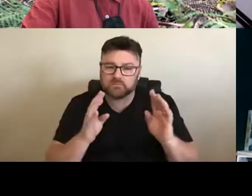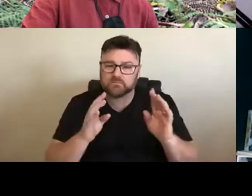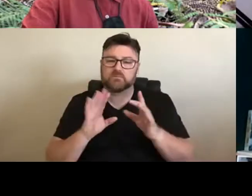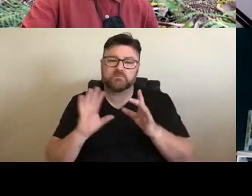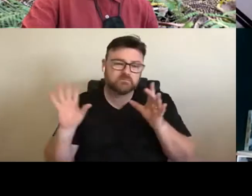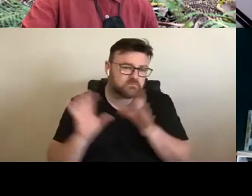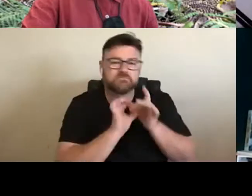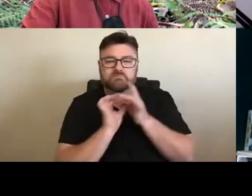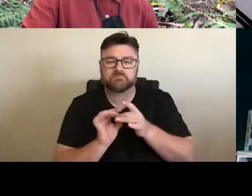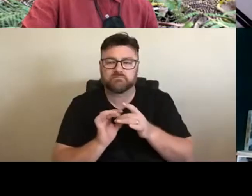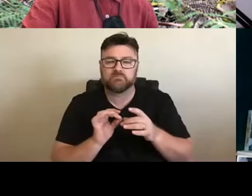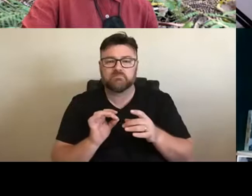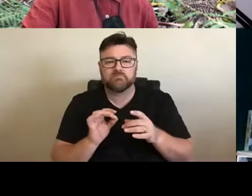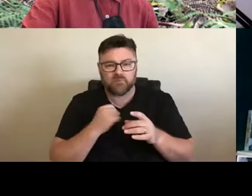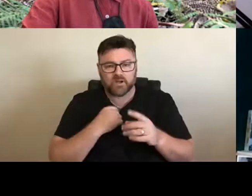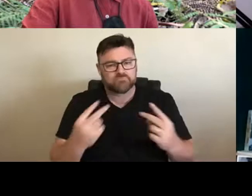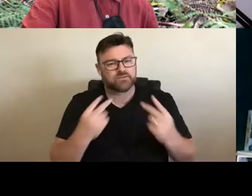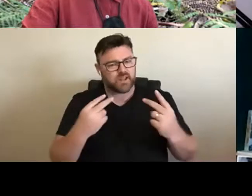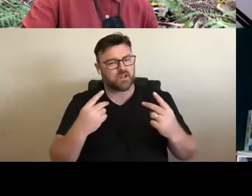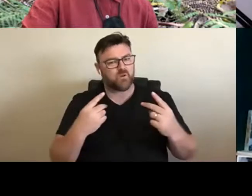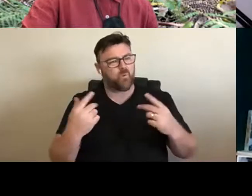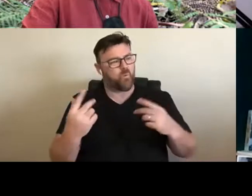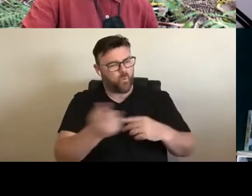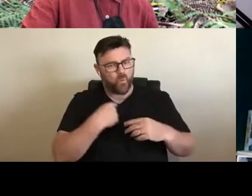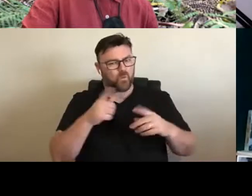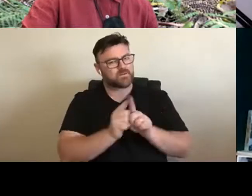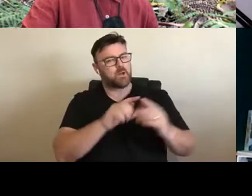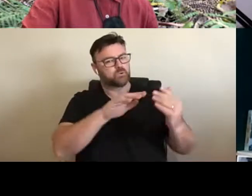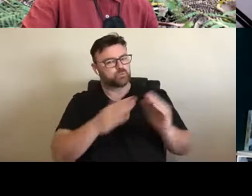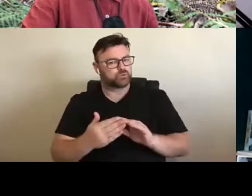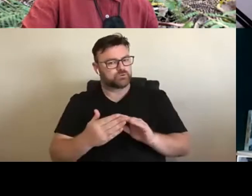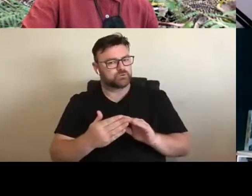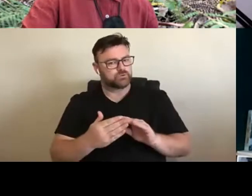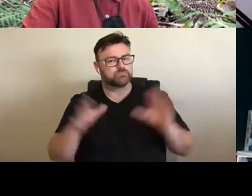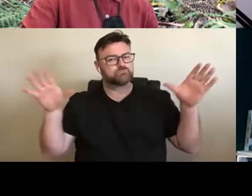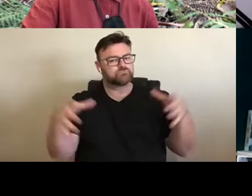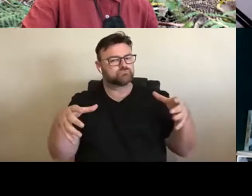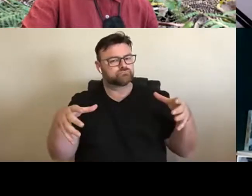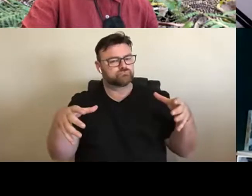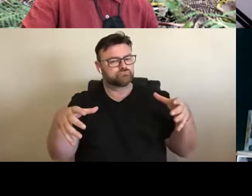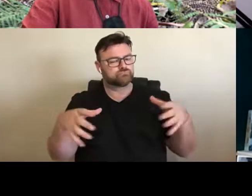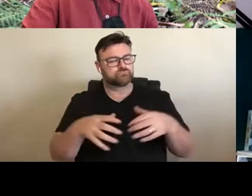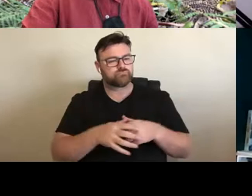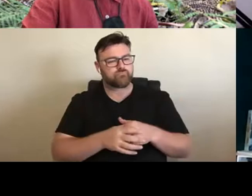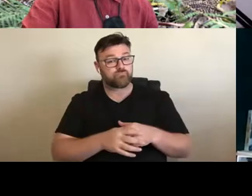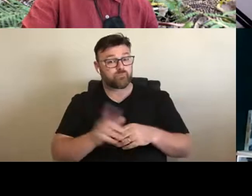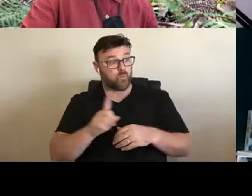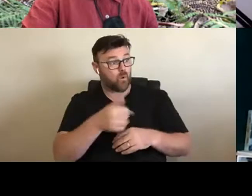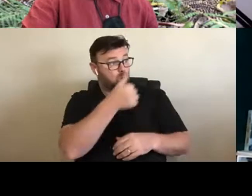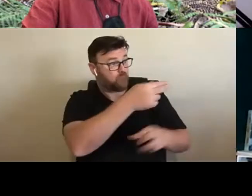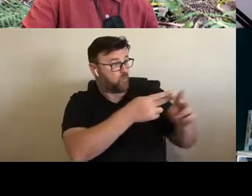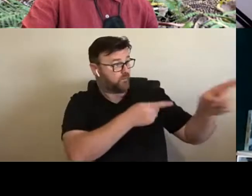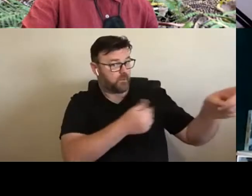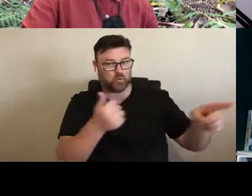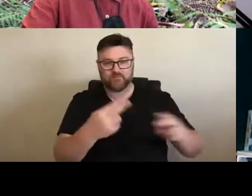as a larger community of artists and support each other collectively. Because what's good for someone else is good for you as well.